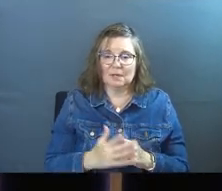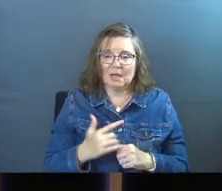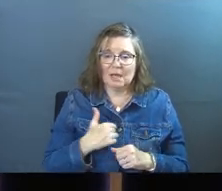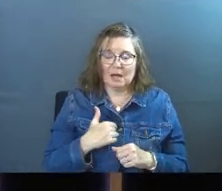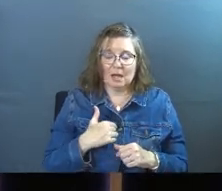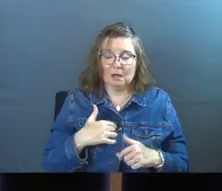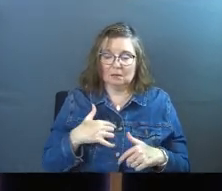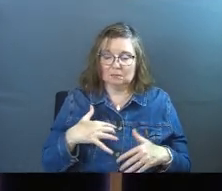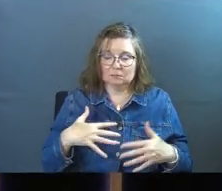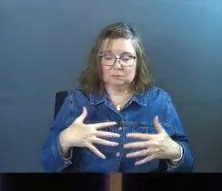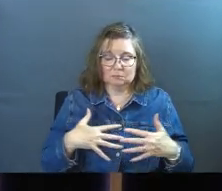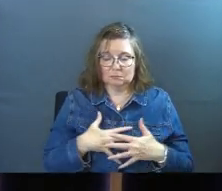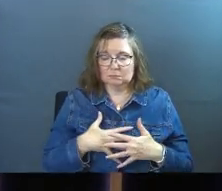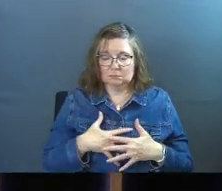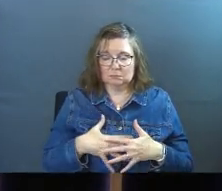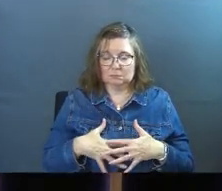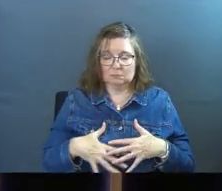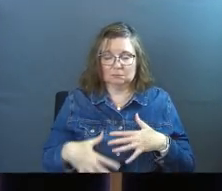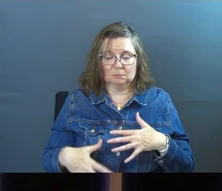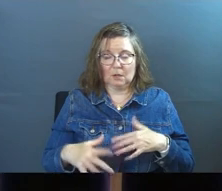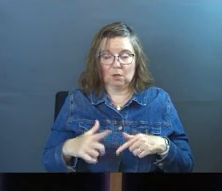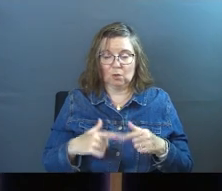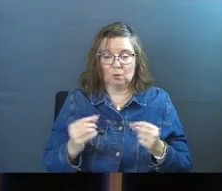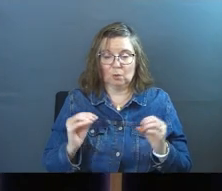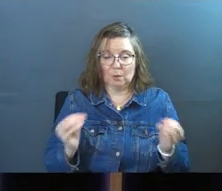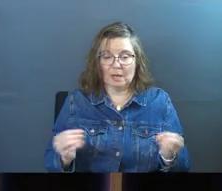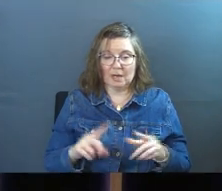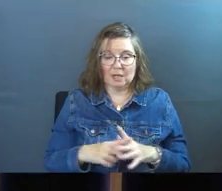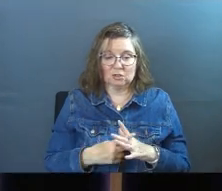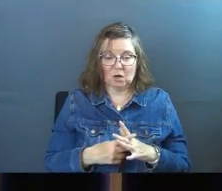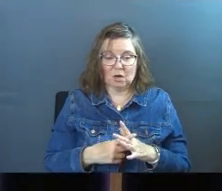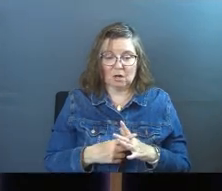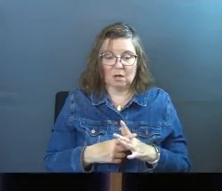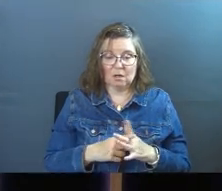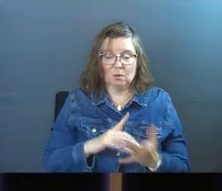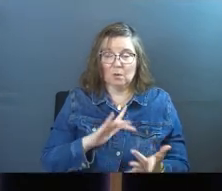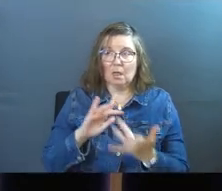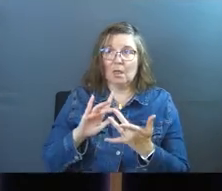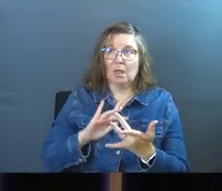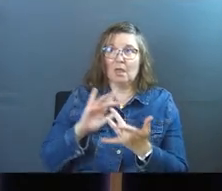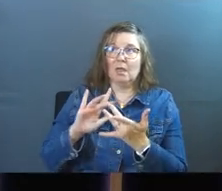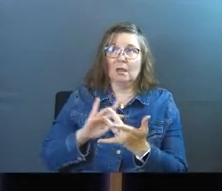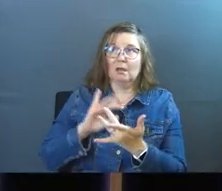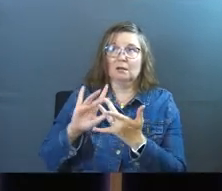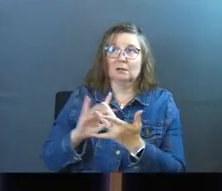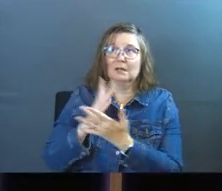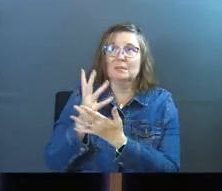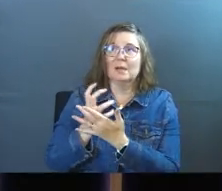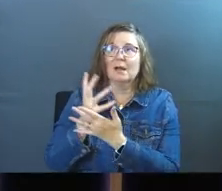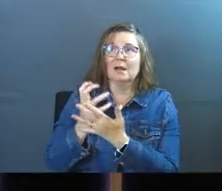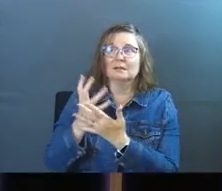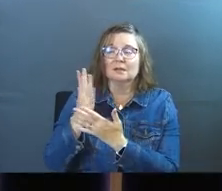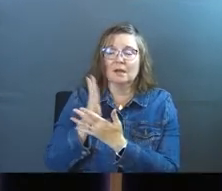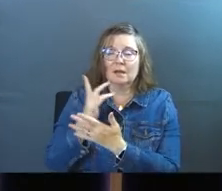I was just paralyzed." And she said, "I just started reaching out to God and I just started begging